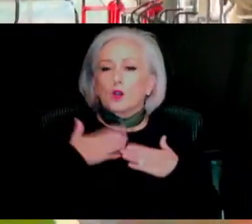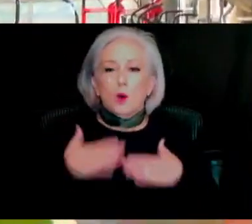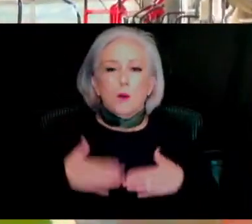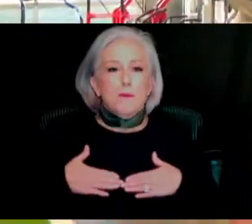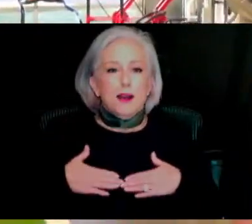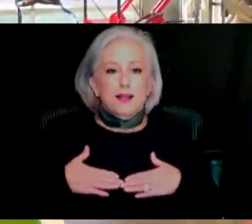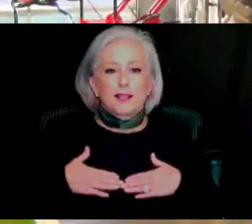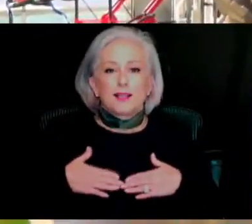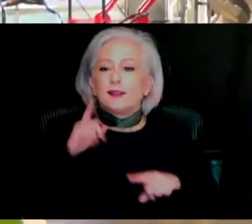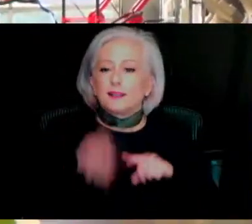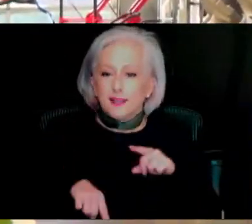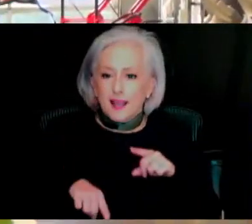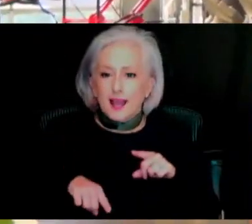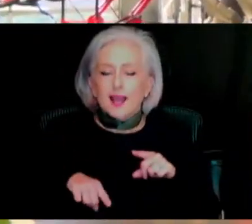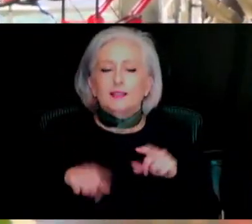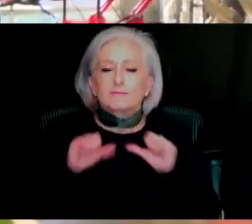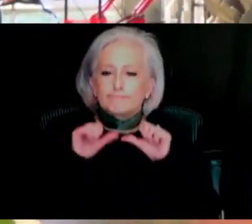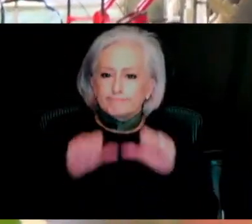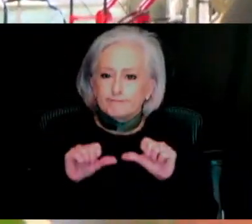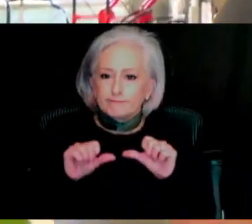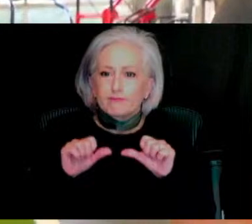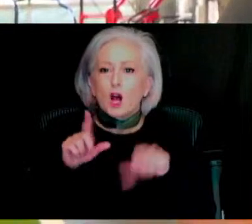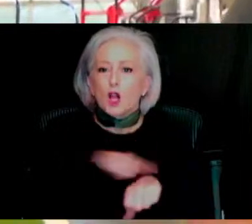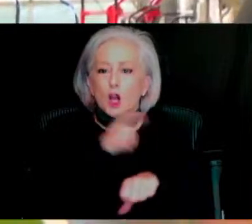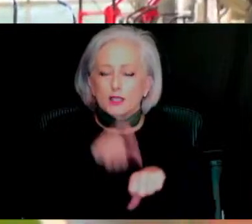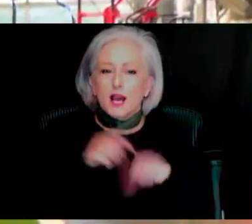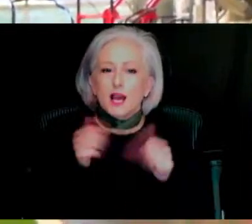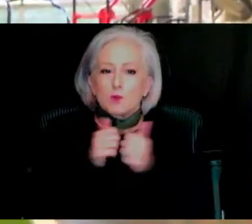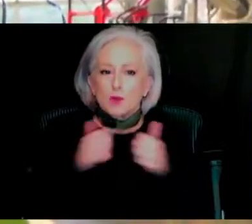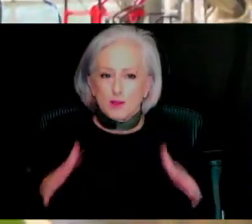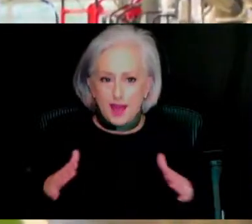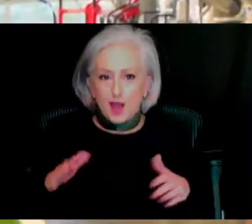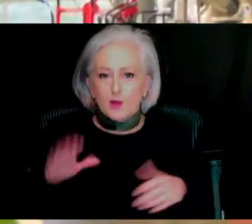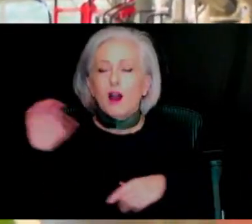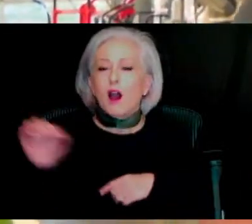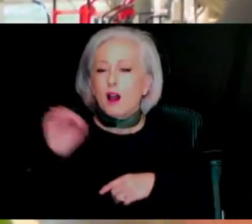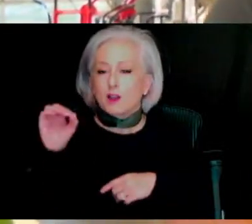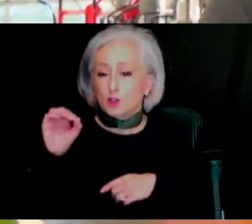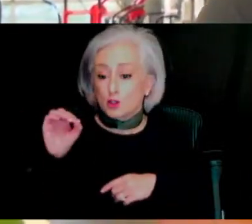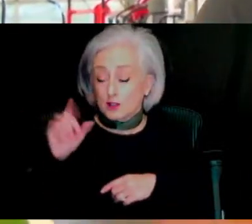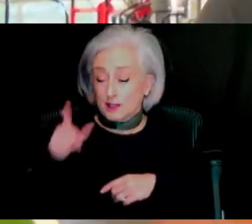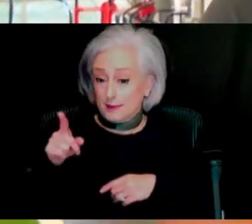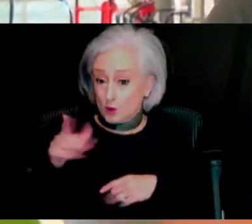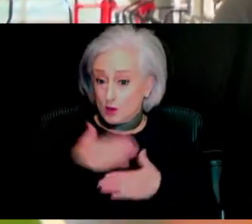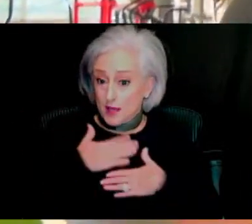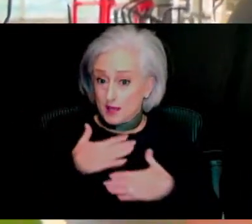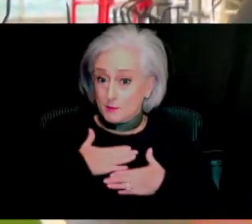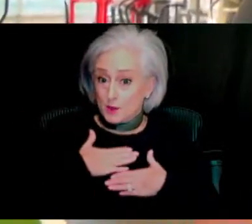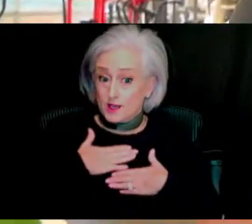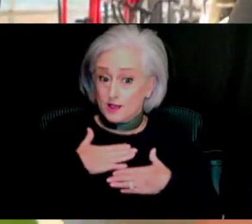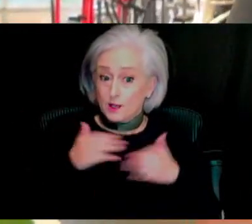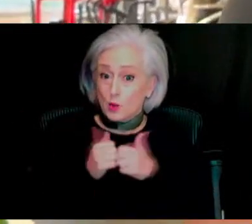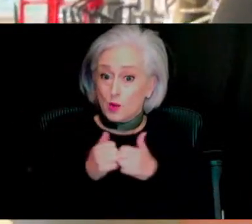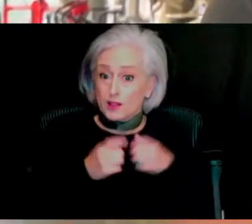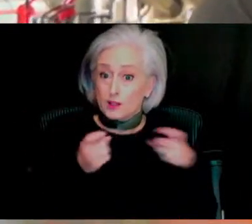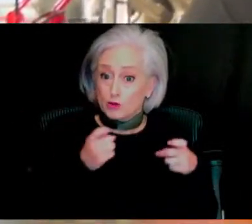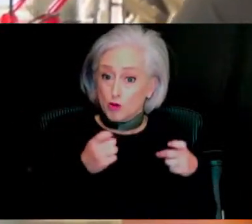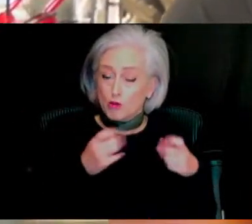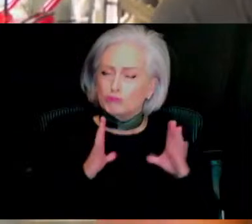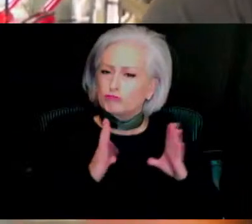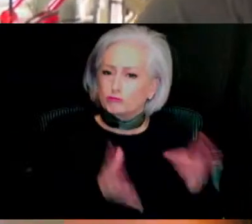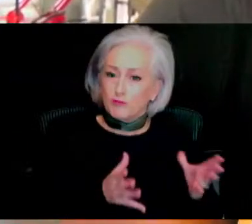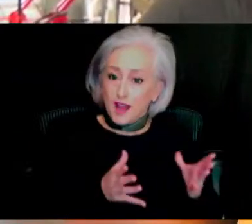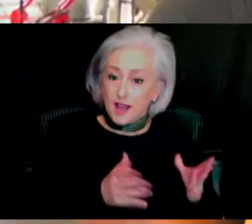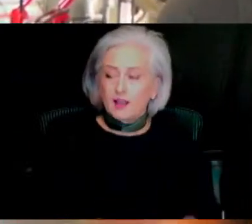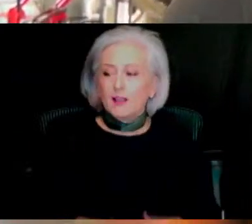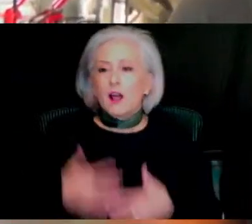oxygen. So as long as you can breathe under control, you're safe. Now, as soon as you start to get into a point where you're breathing heavily, it's